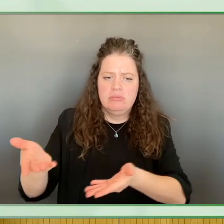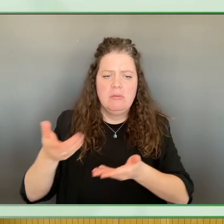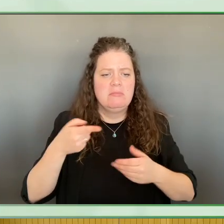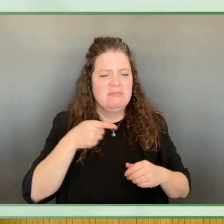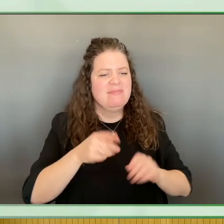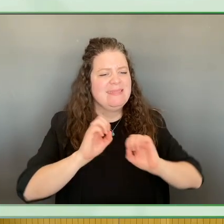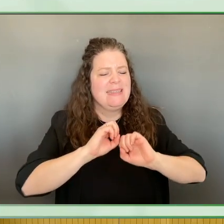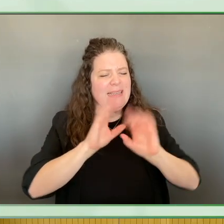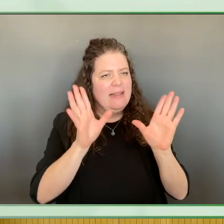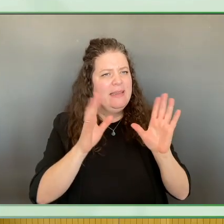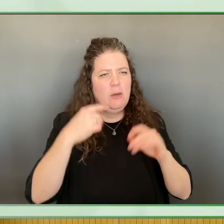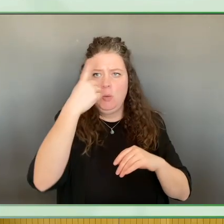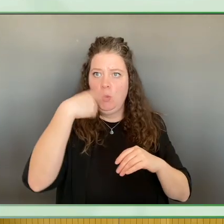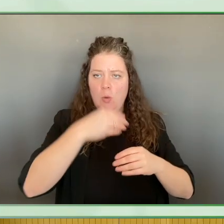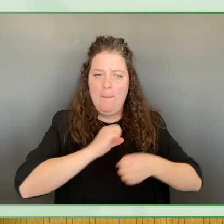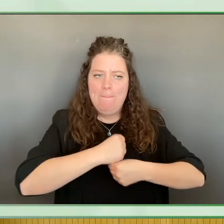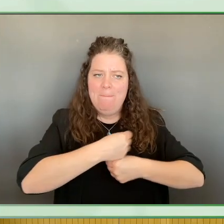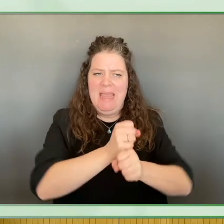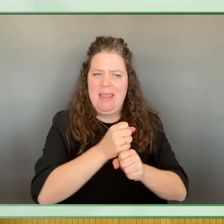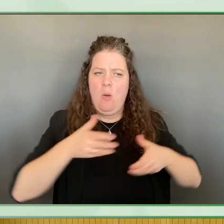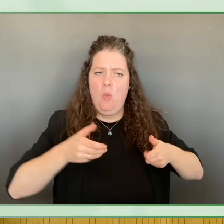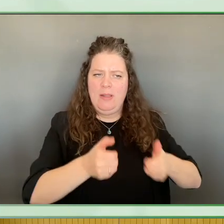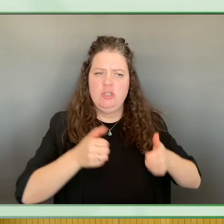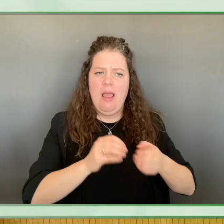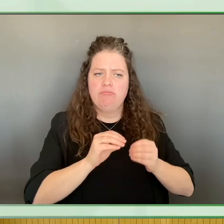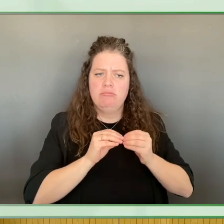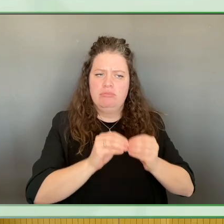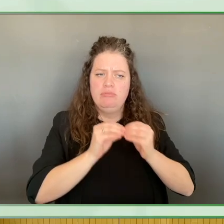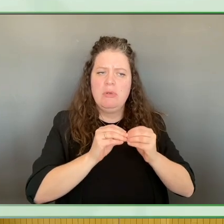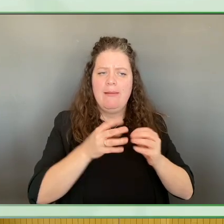about it. On time? Thank you.